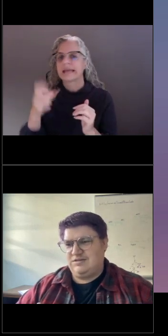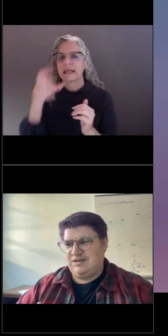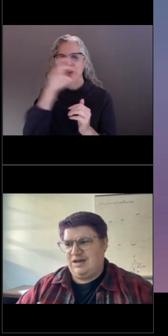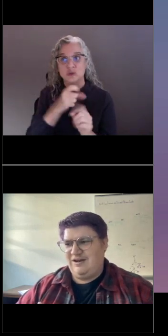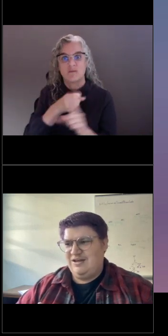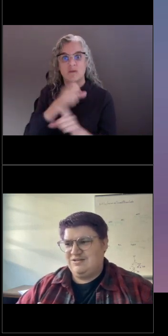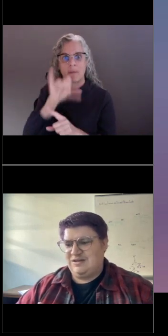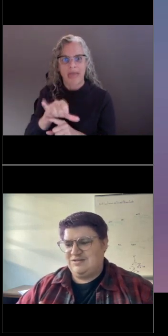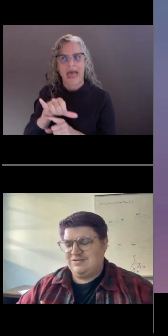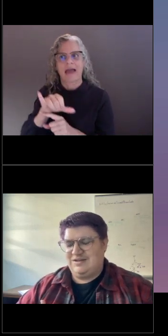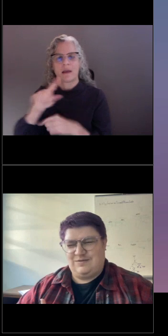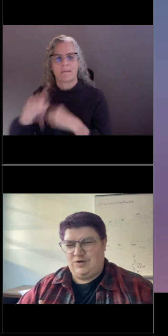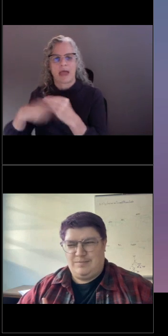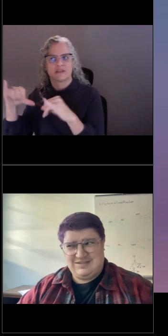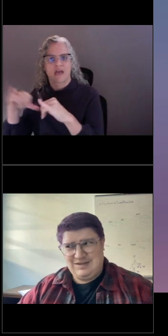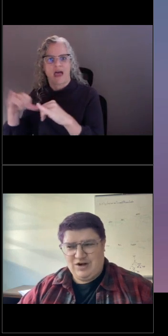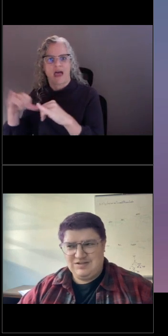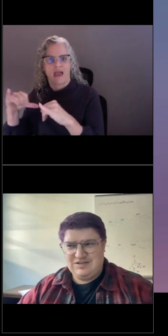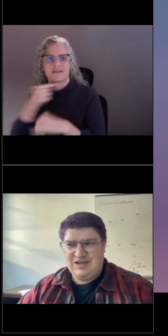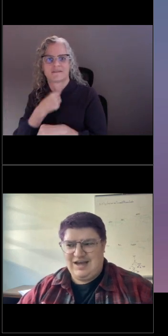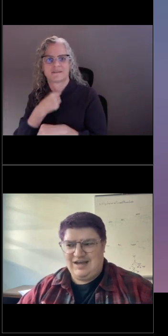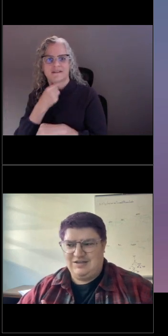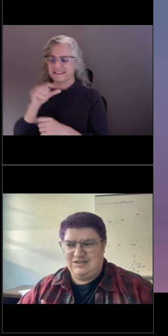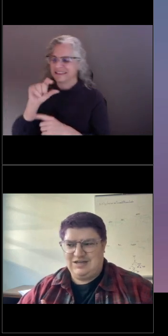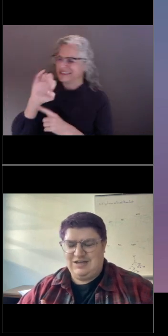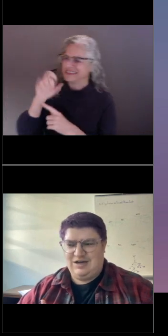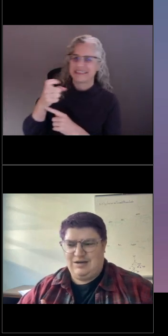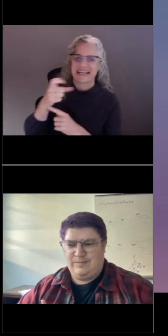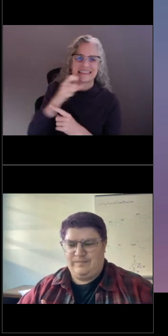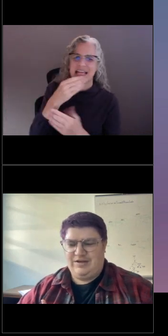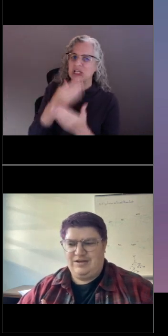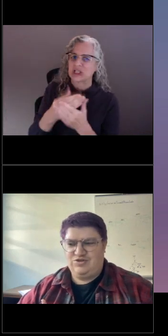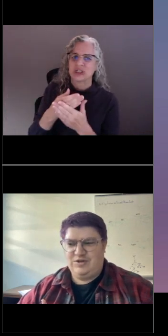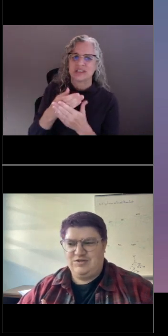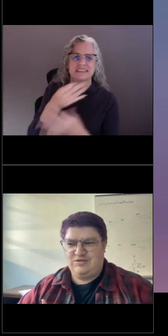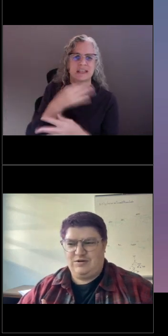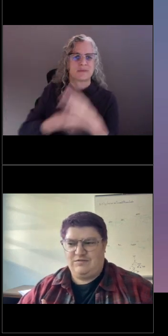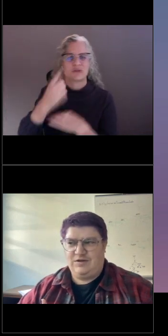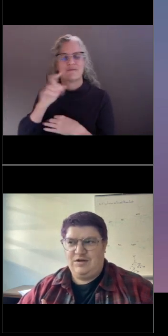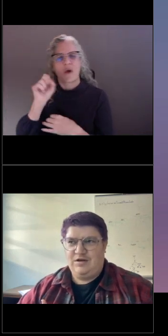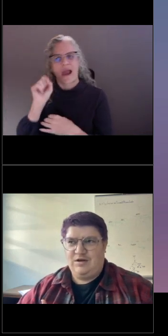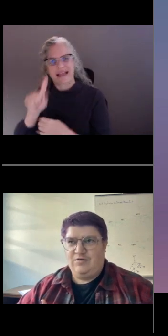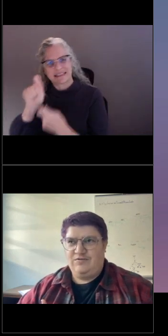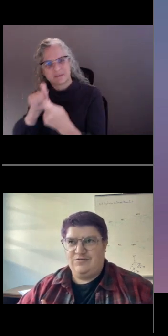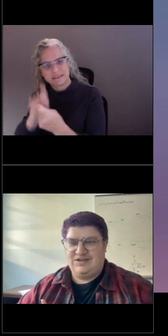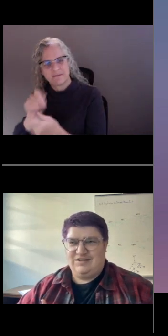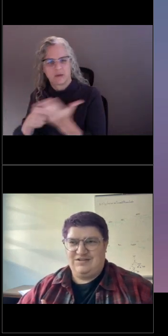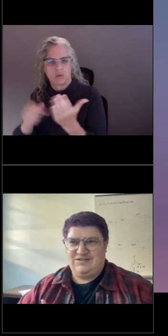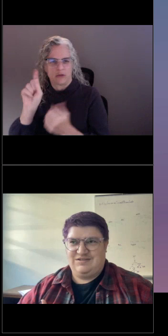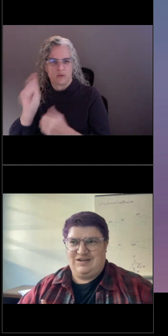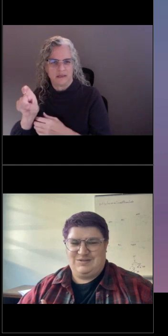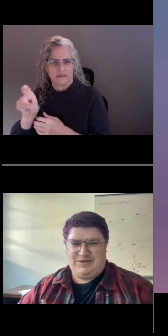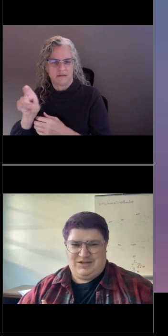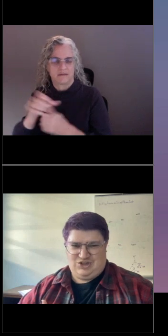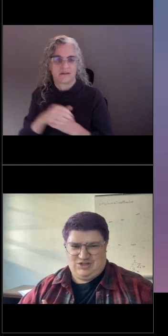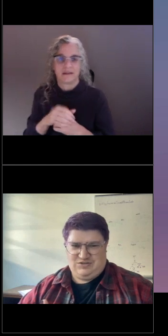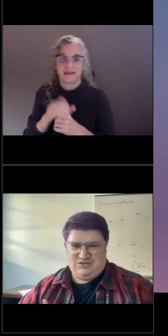that is that sex is a very messy proxy, and it can contribute to sort of